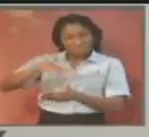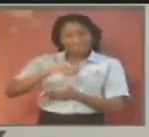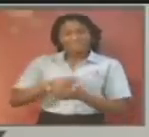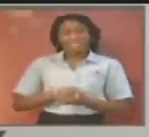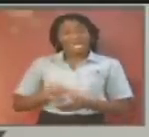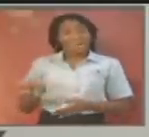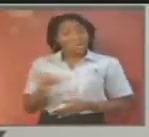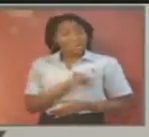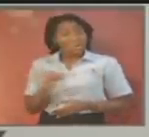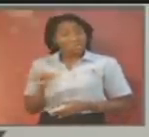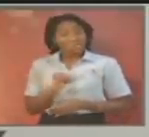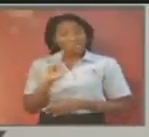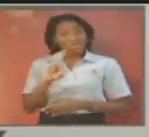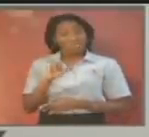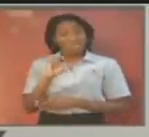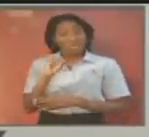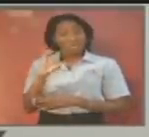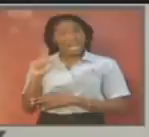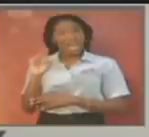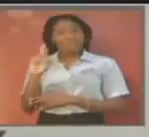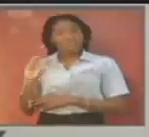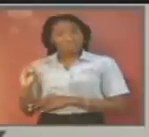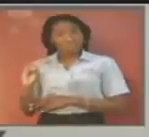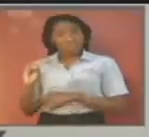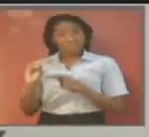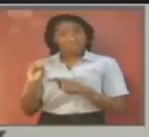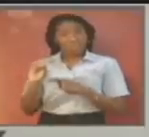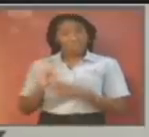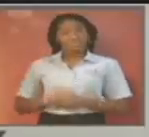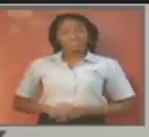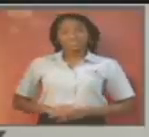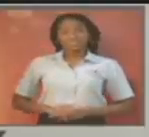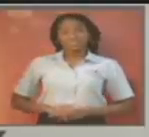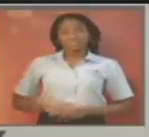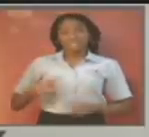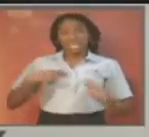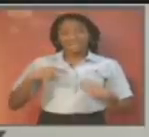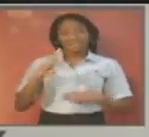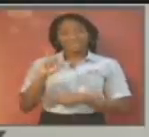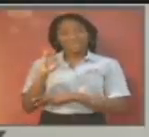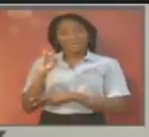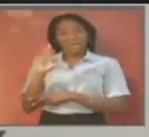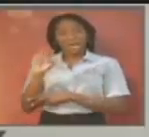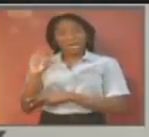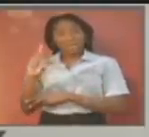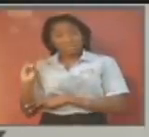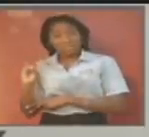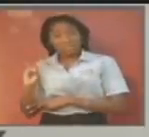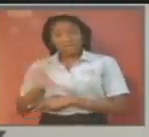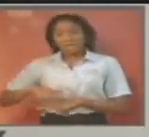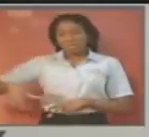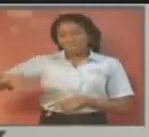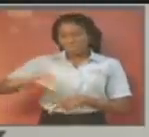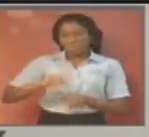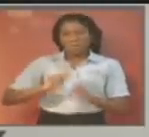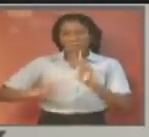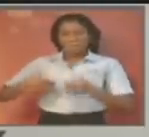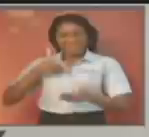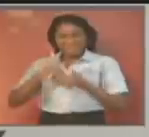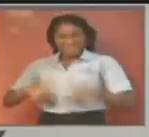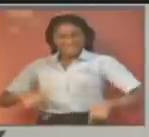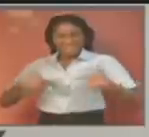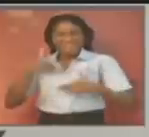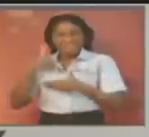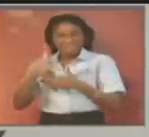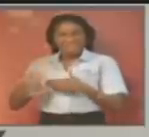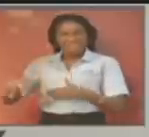also Rio Claro, where we cover Rio Claro, Beach, Plumita, Brothers Road, and the surrounding areas.